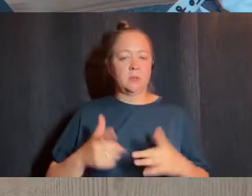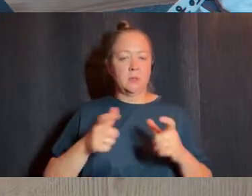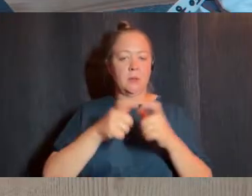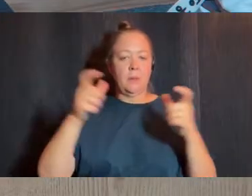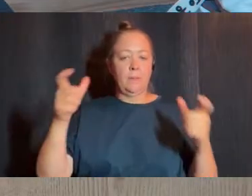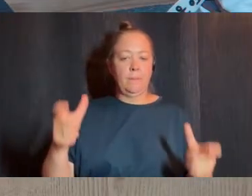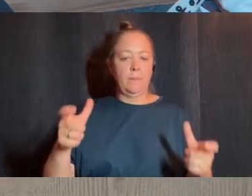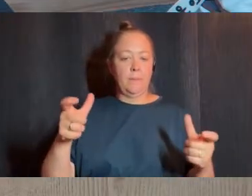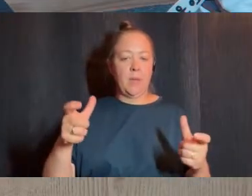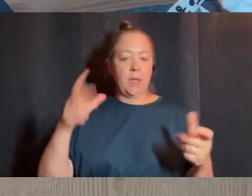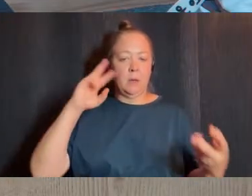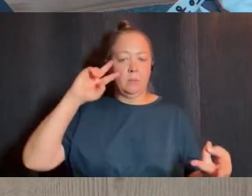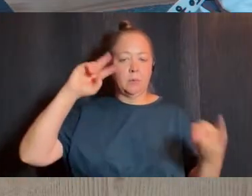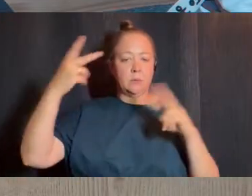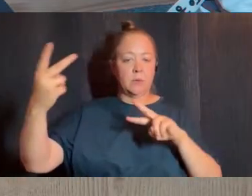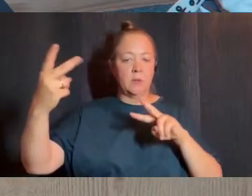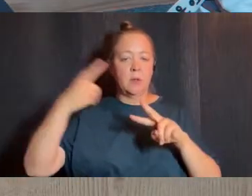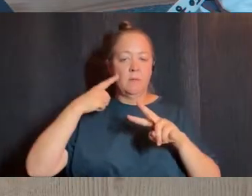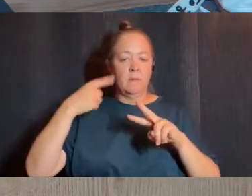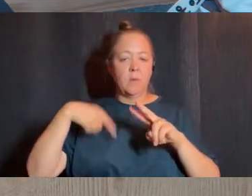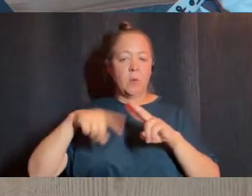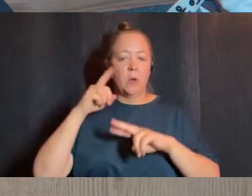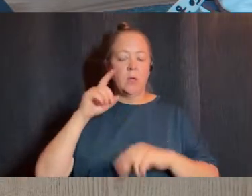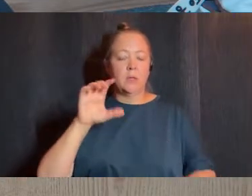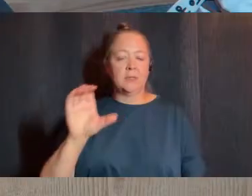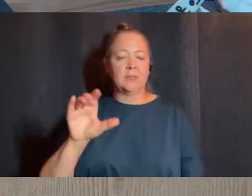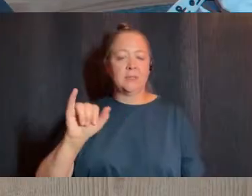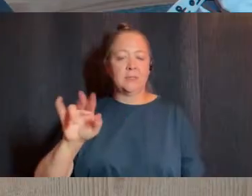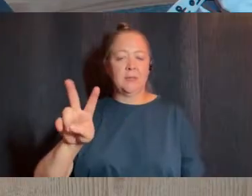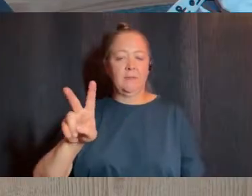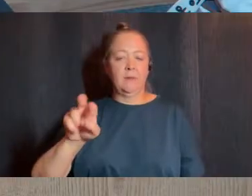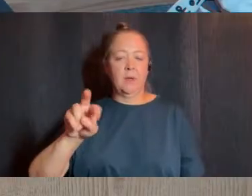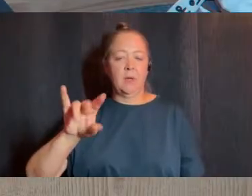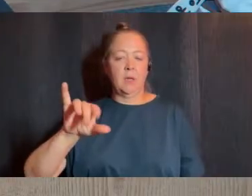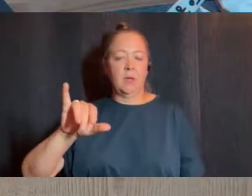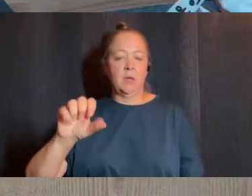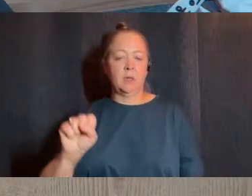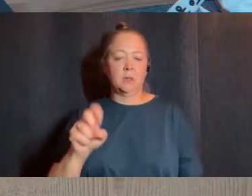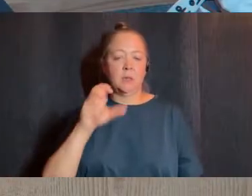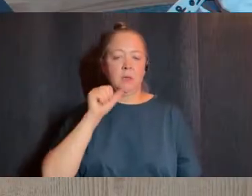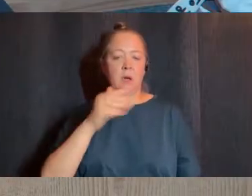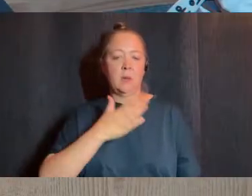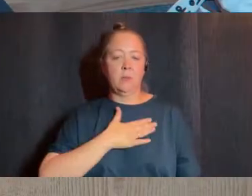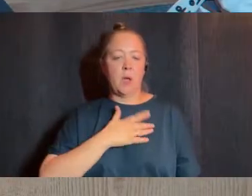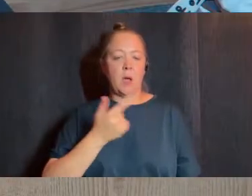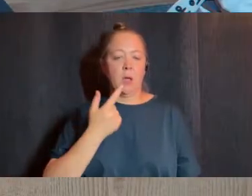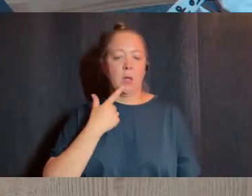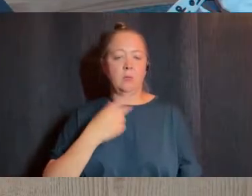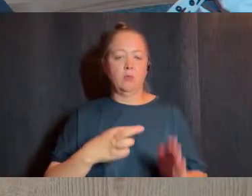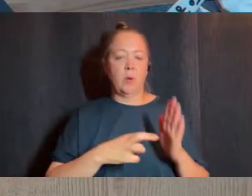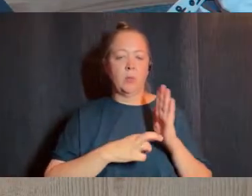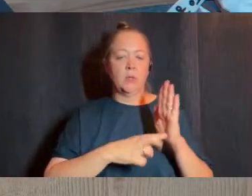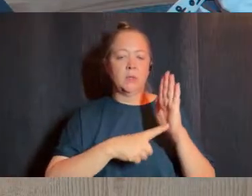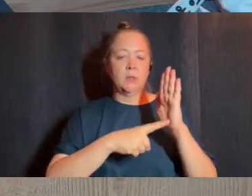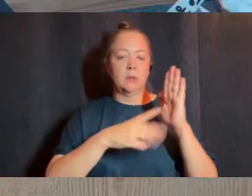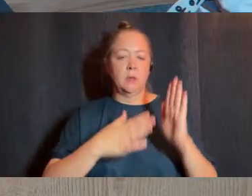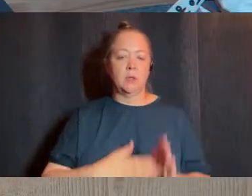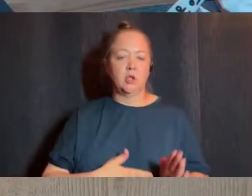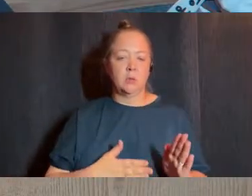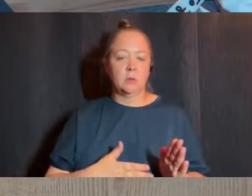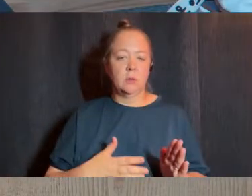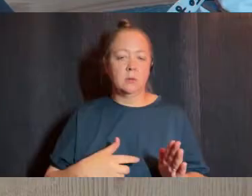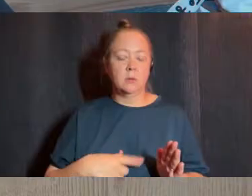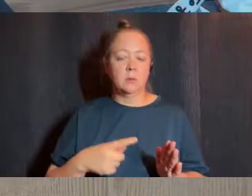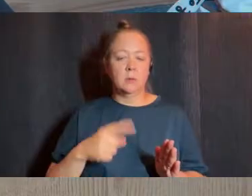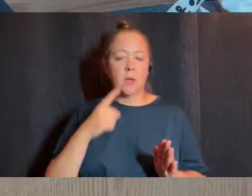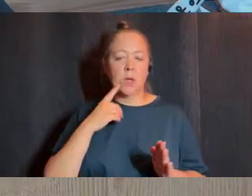in my representation. Recusal exists to protect the integrity of the decision in the vote, not to undermine it. Recusing does